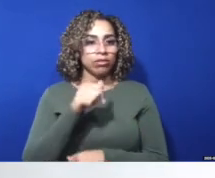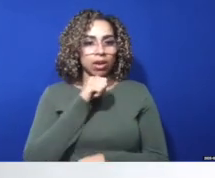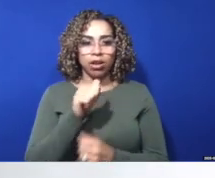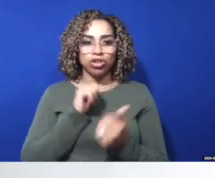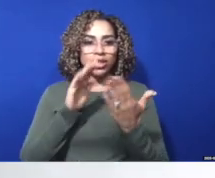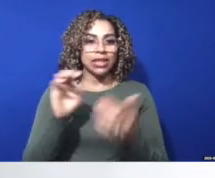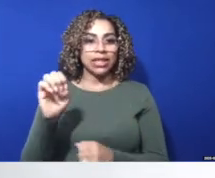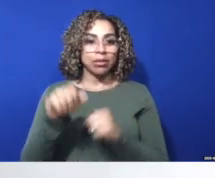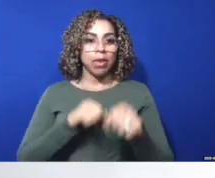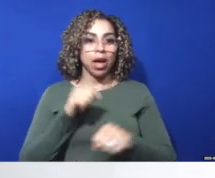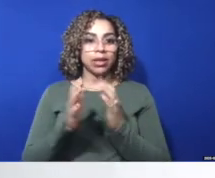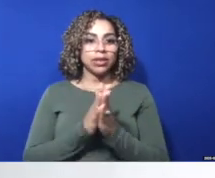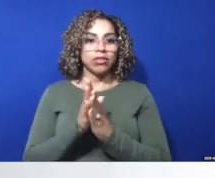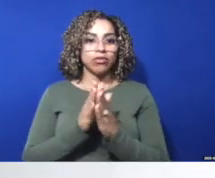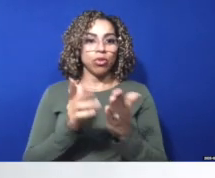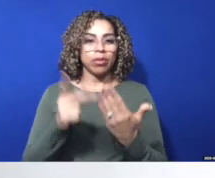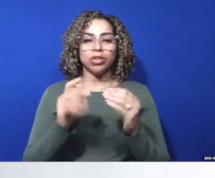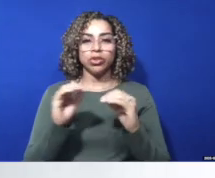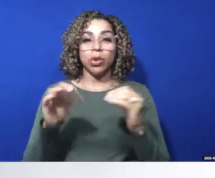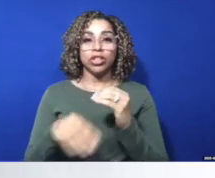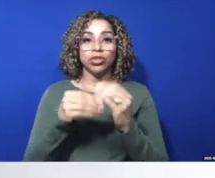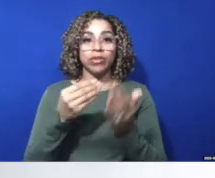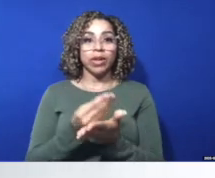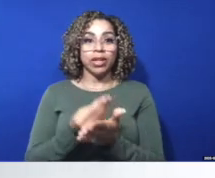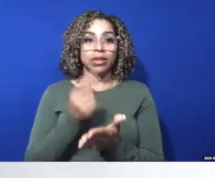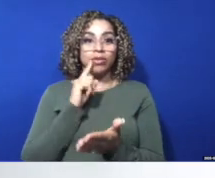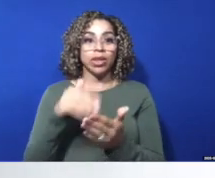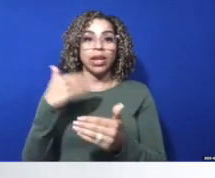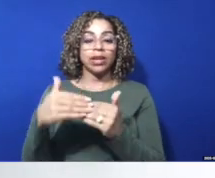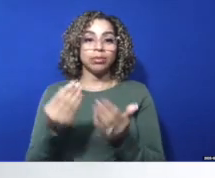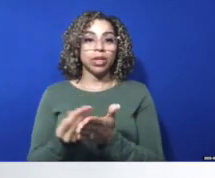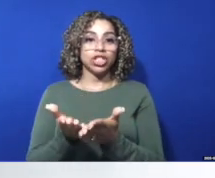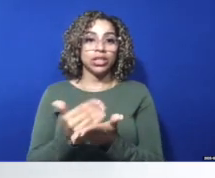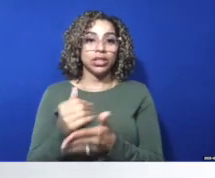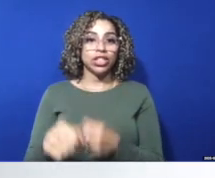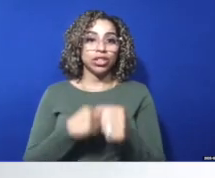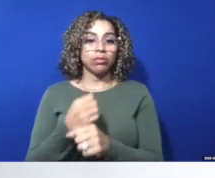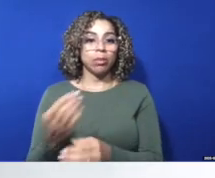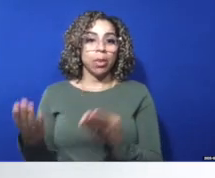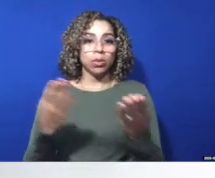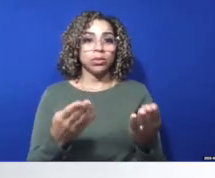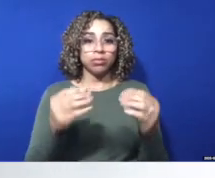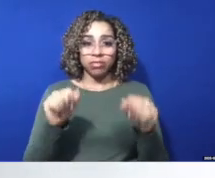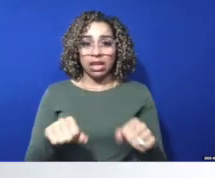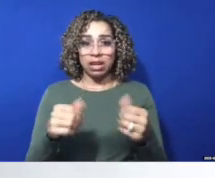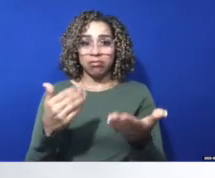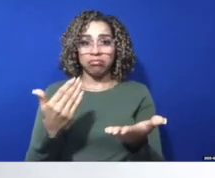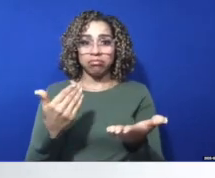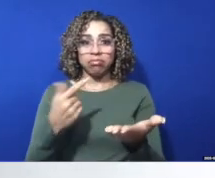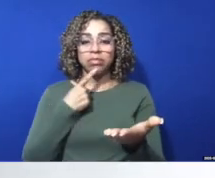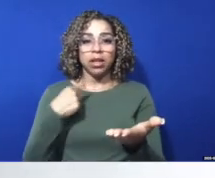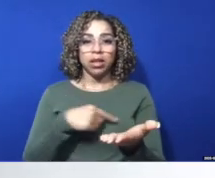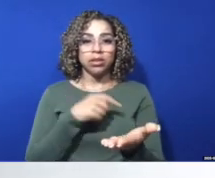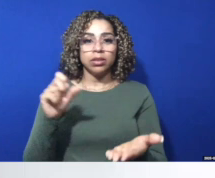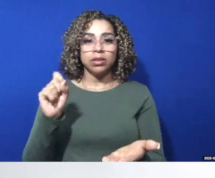funding for the next budgetary year being proposed. Can we get a status update on where